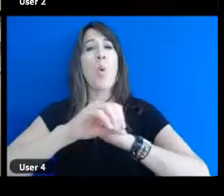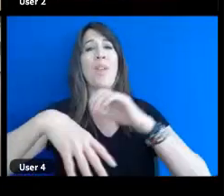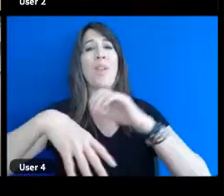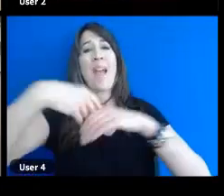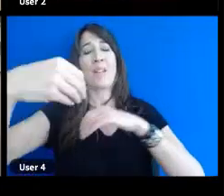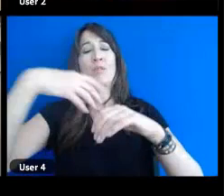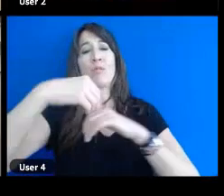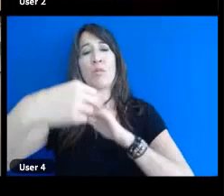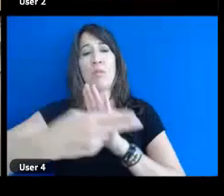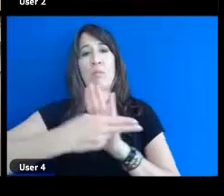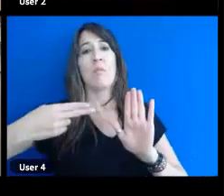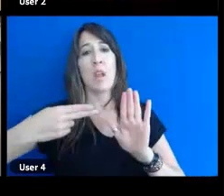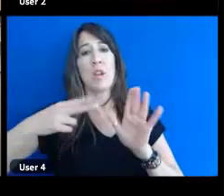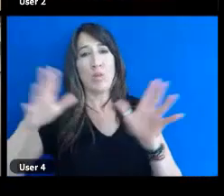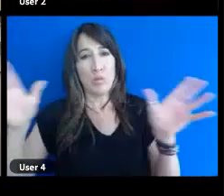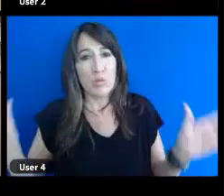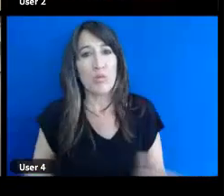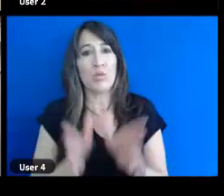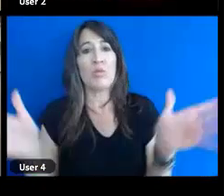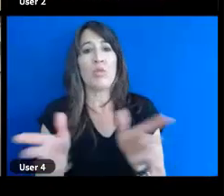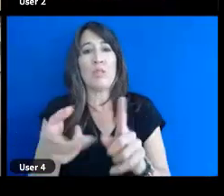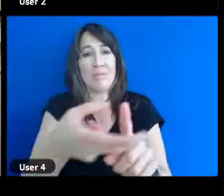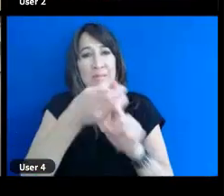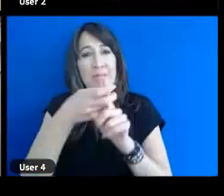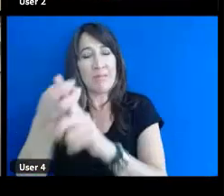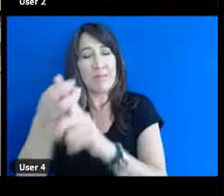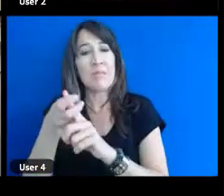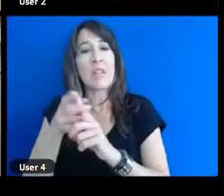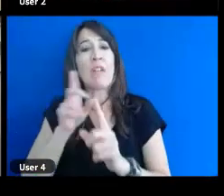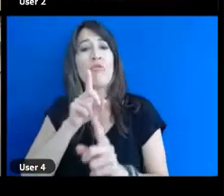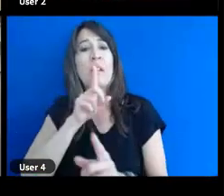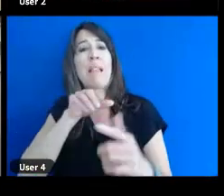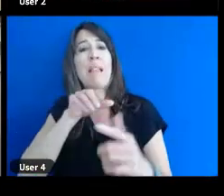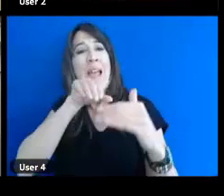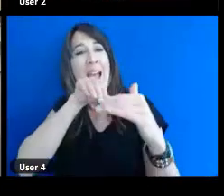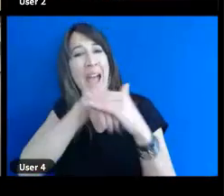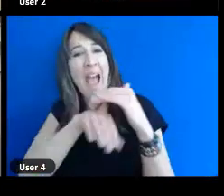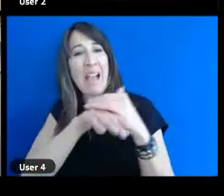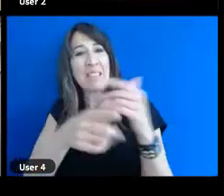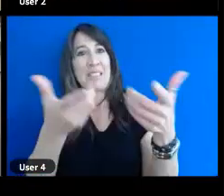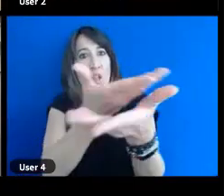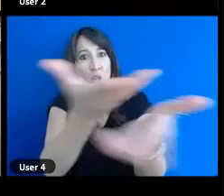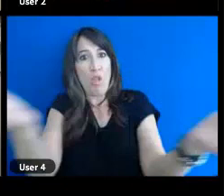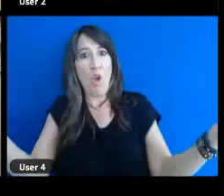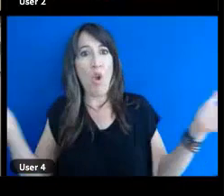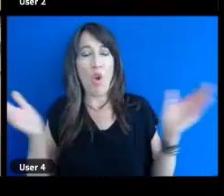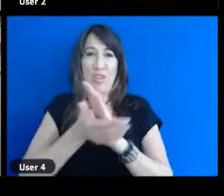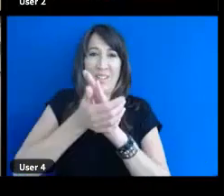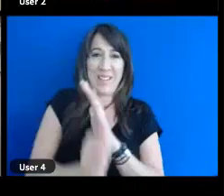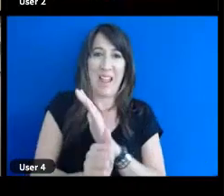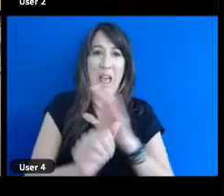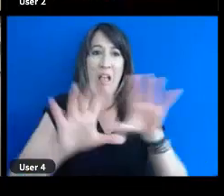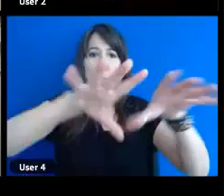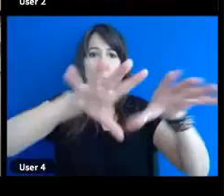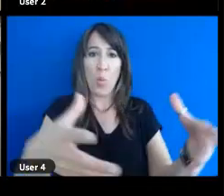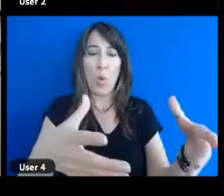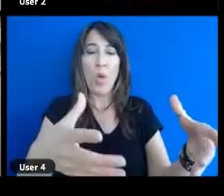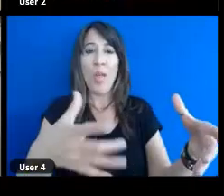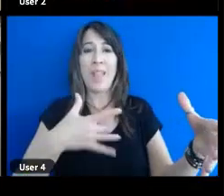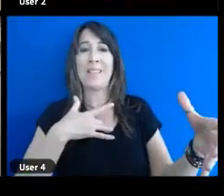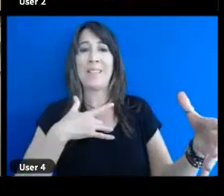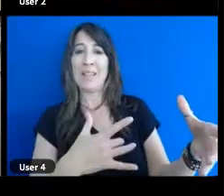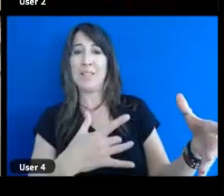promote what that external brand is to drive recruitment and to tap into that really large